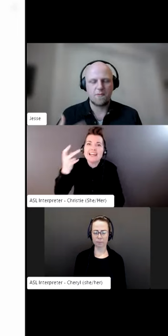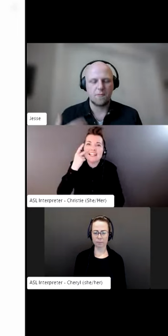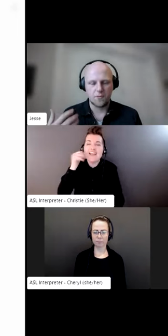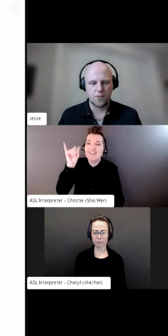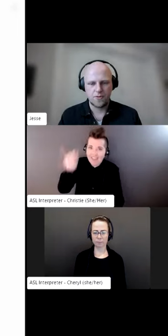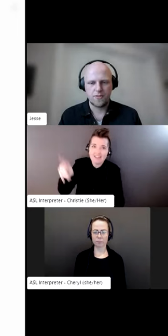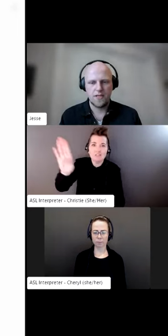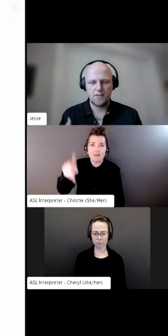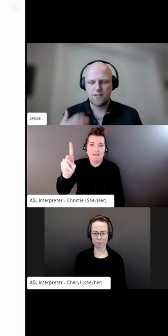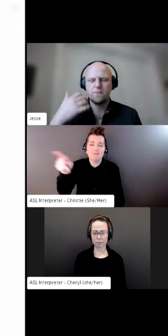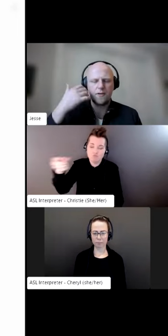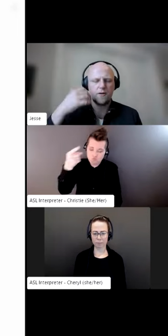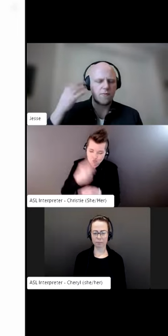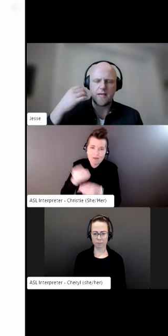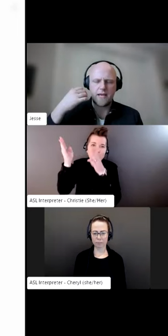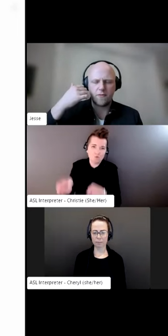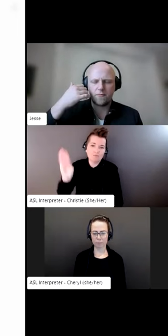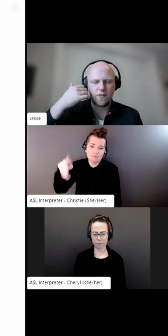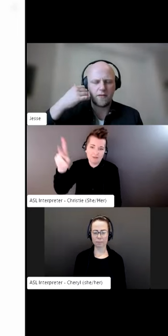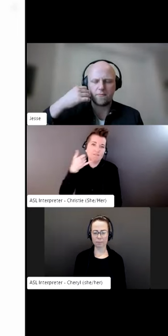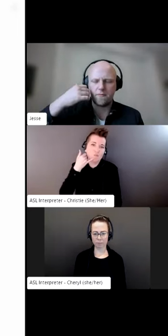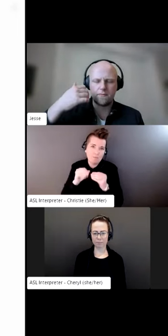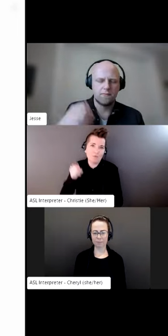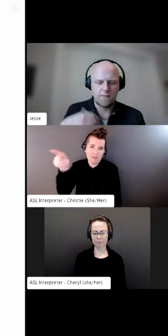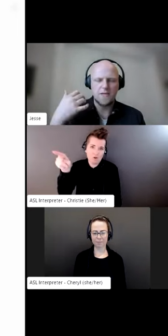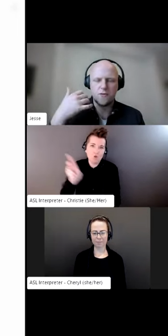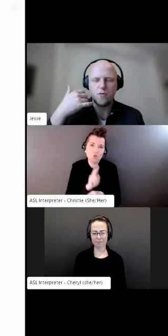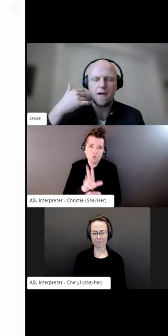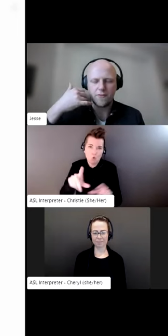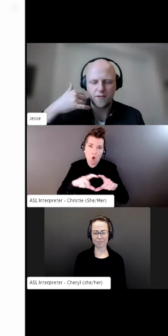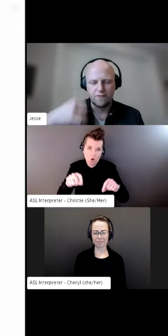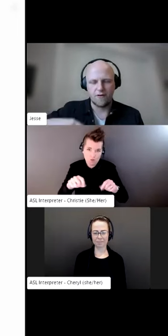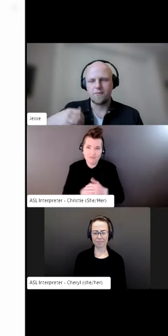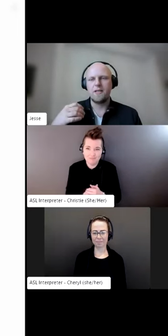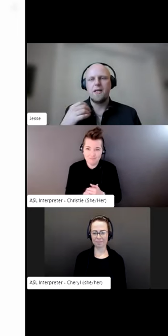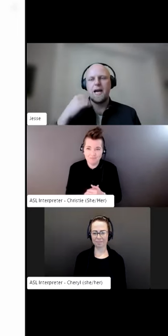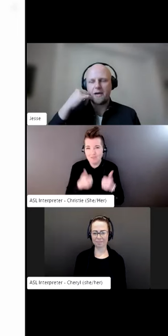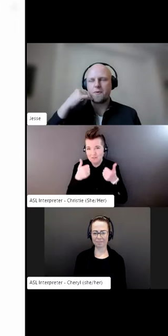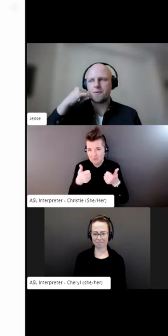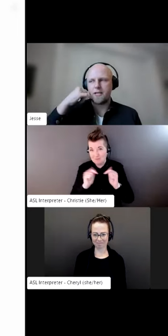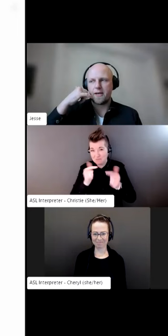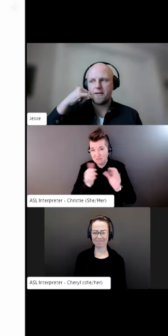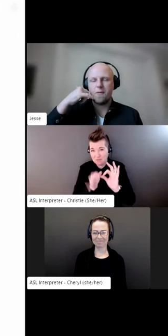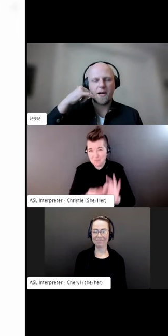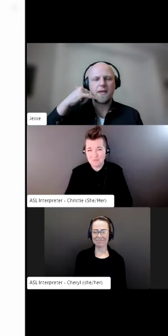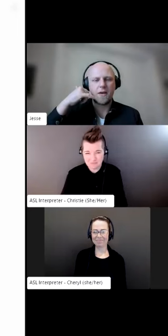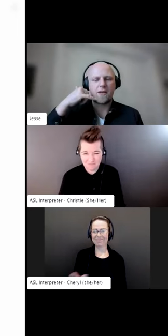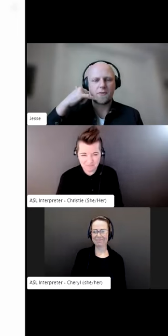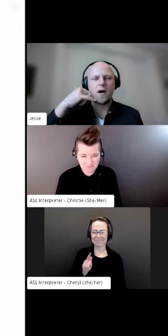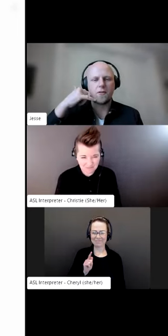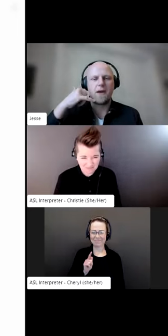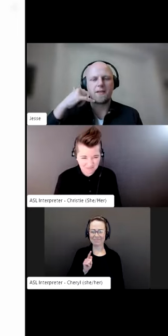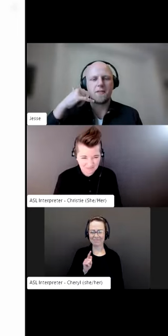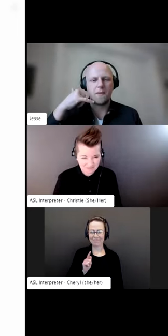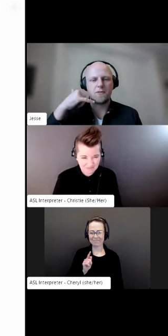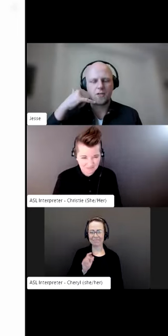a reputable source. Say, you know, thank you. Thank you, whomever's on the phone. I get what you're saying, but I think I'd rather